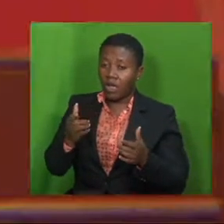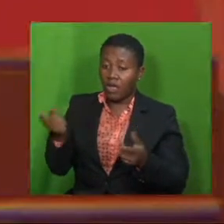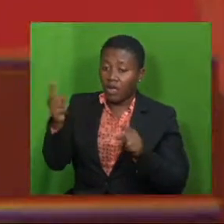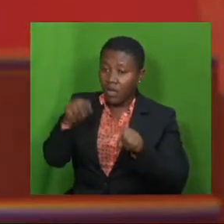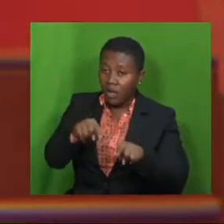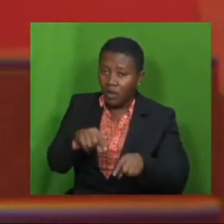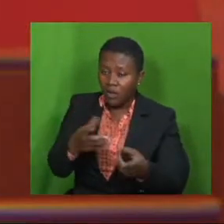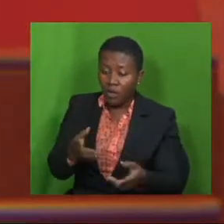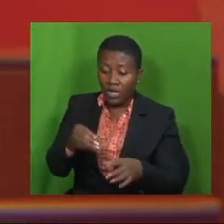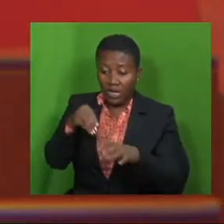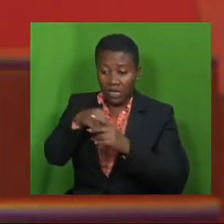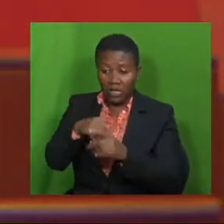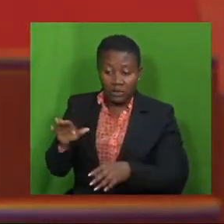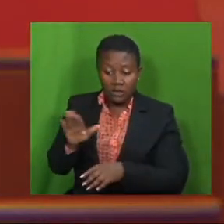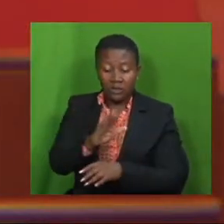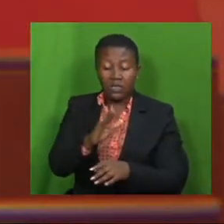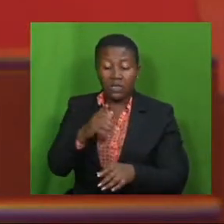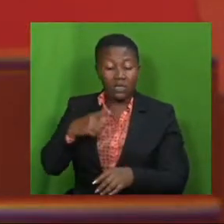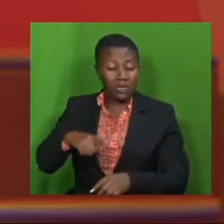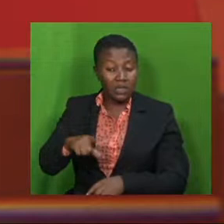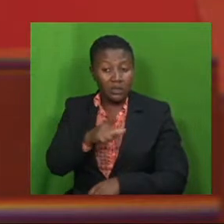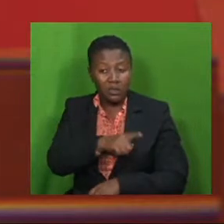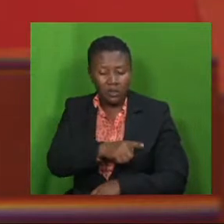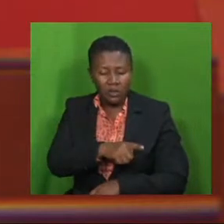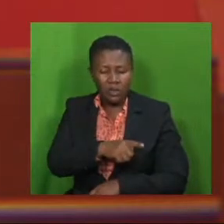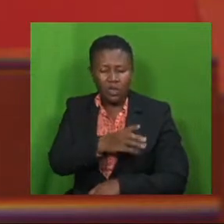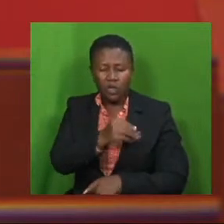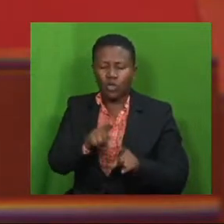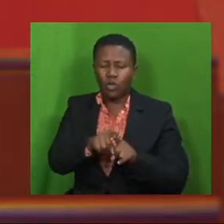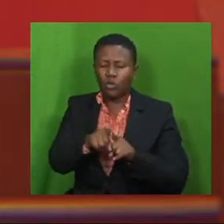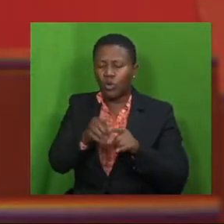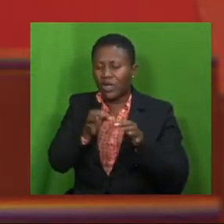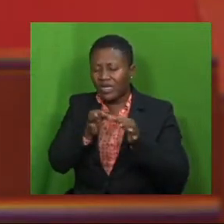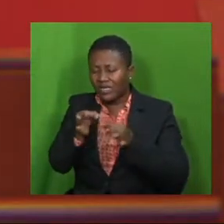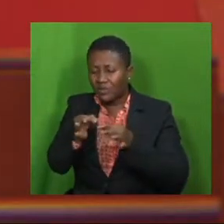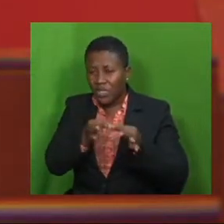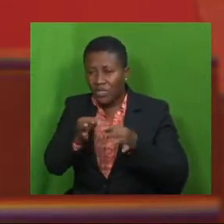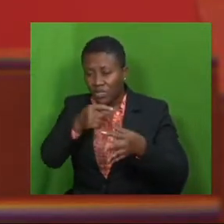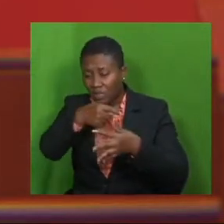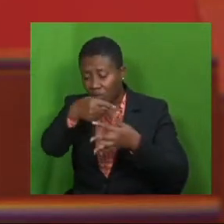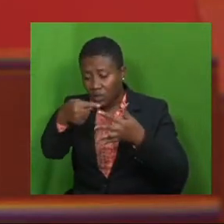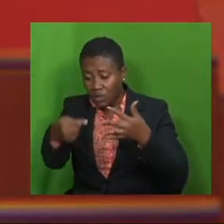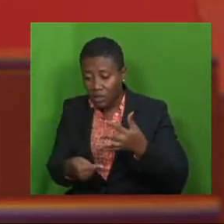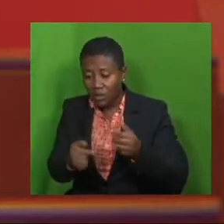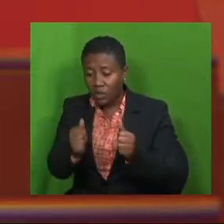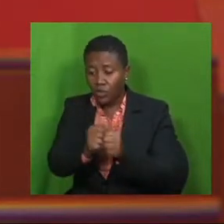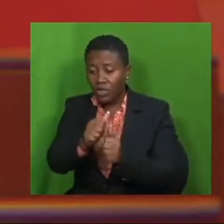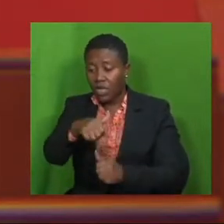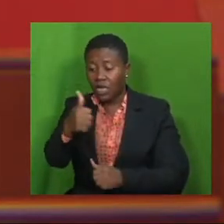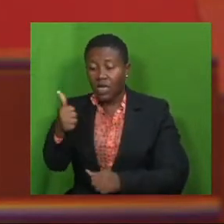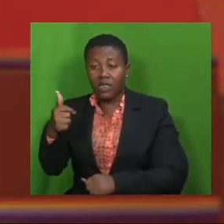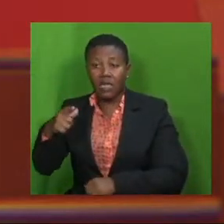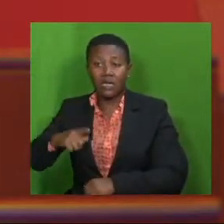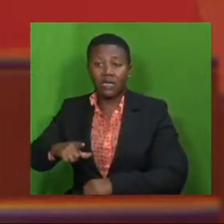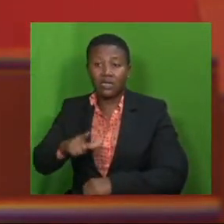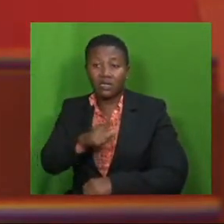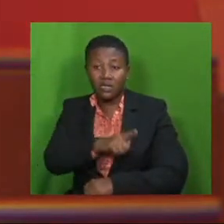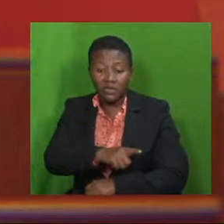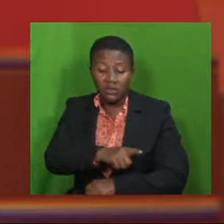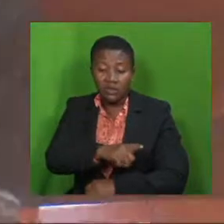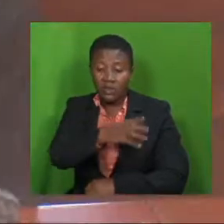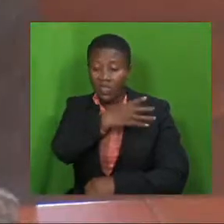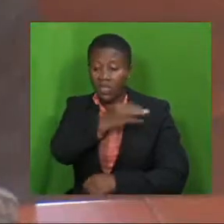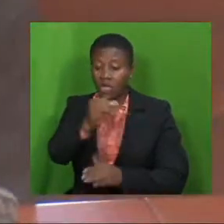legislations, and then flesh out the details usually in subsidiary legislations and the standing